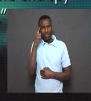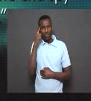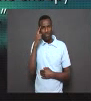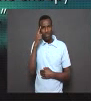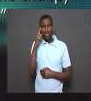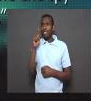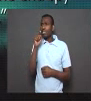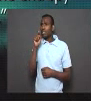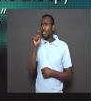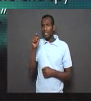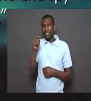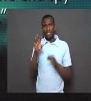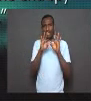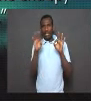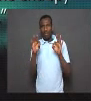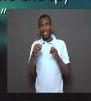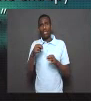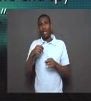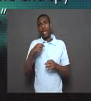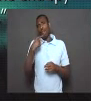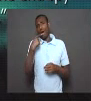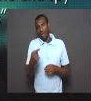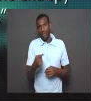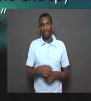Consider the suggestion of the statement.